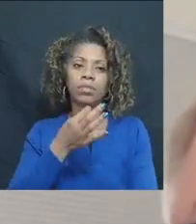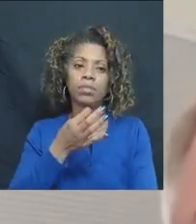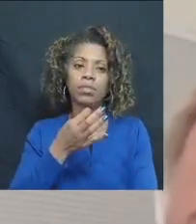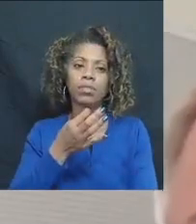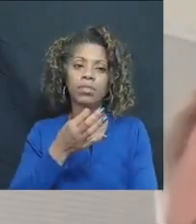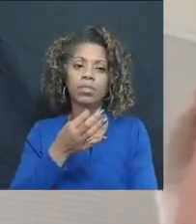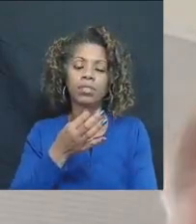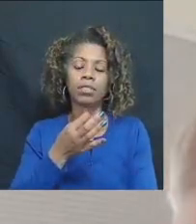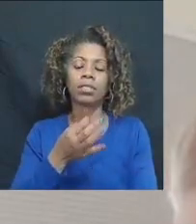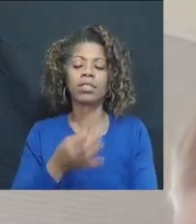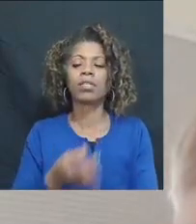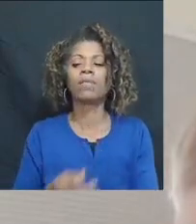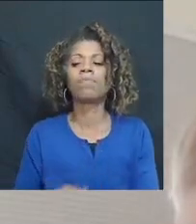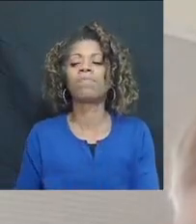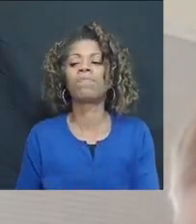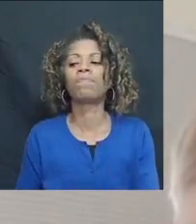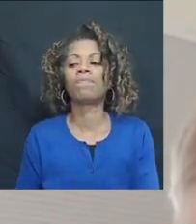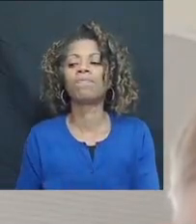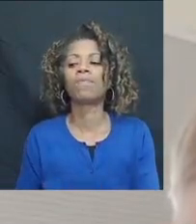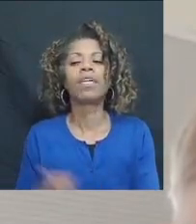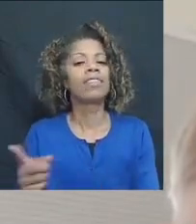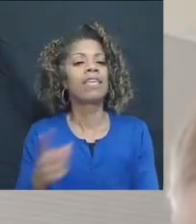opposed to just sitting on assets.